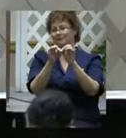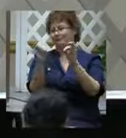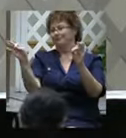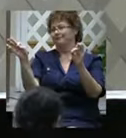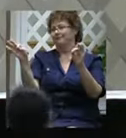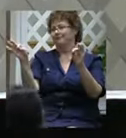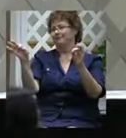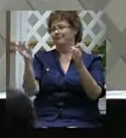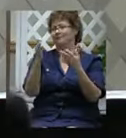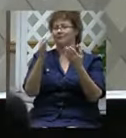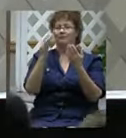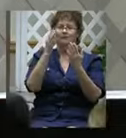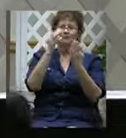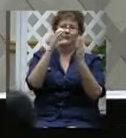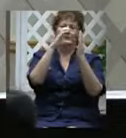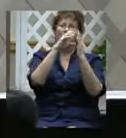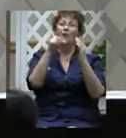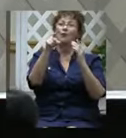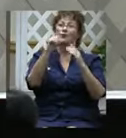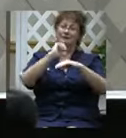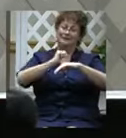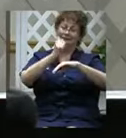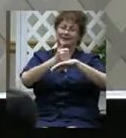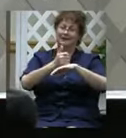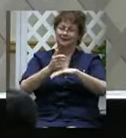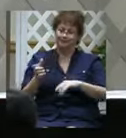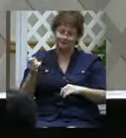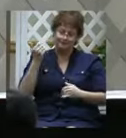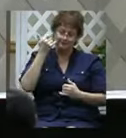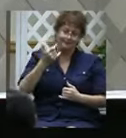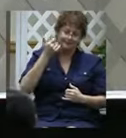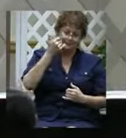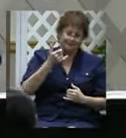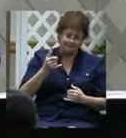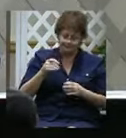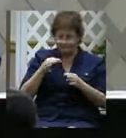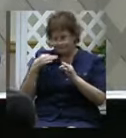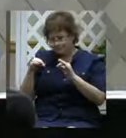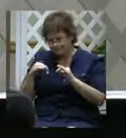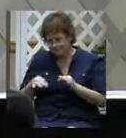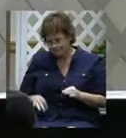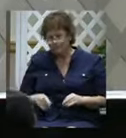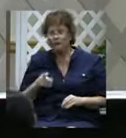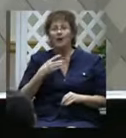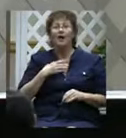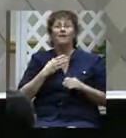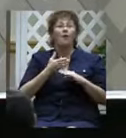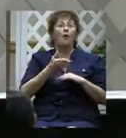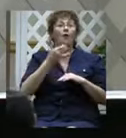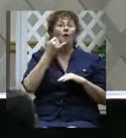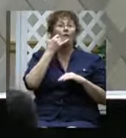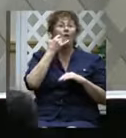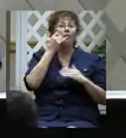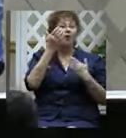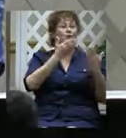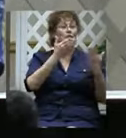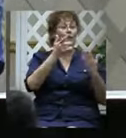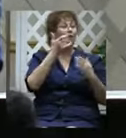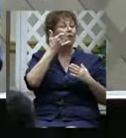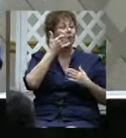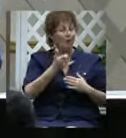and that you've set up beforehand to take in these phone calls. And let's say you have the over-the-phone service available, so when they call you, you